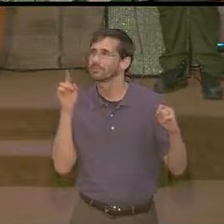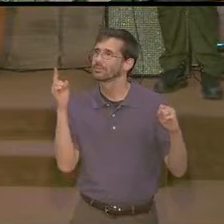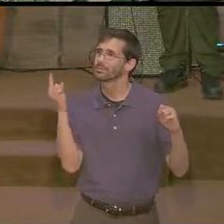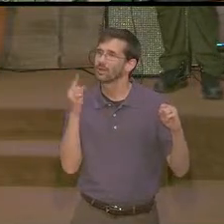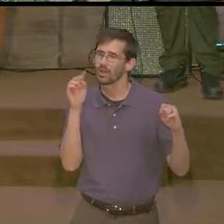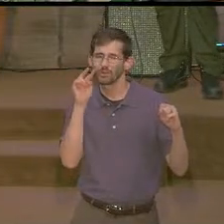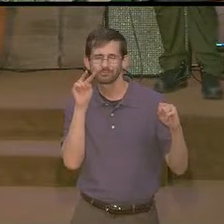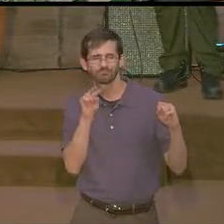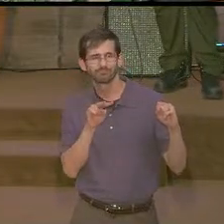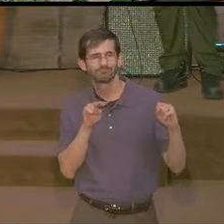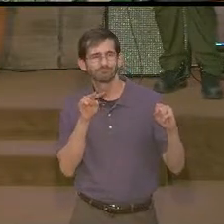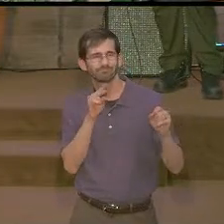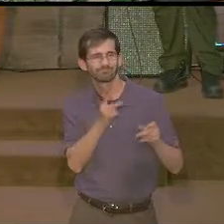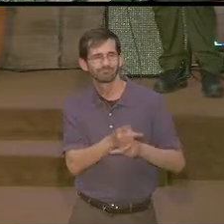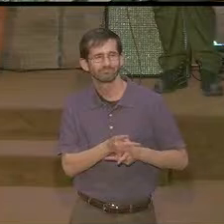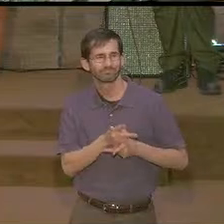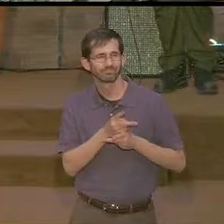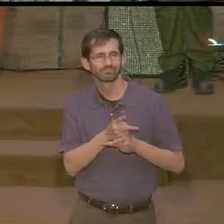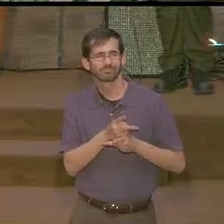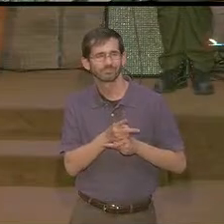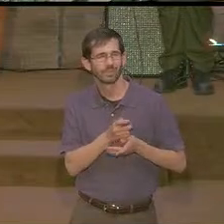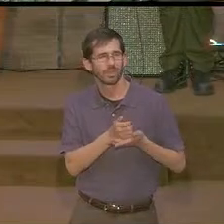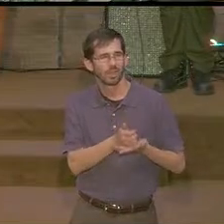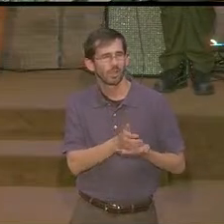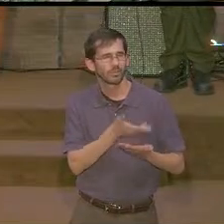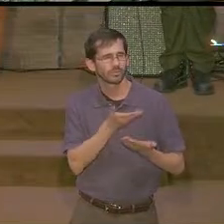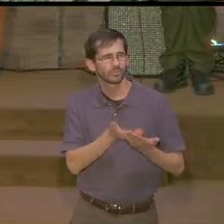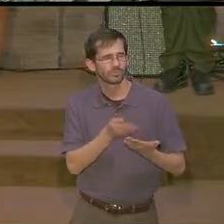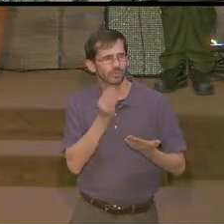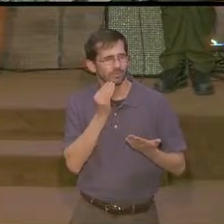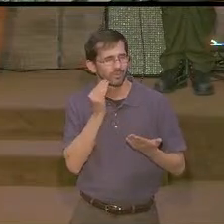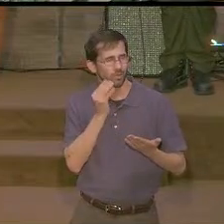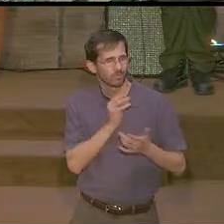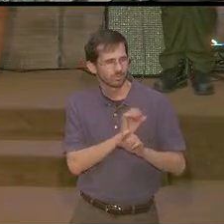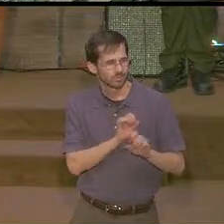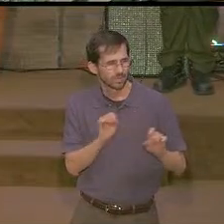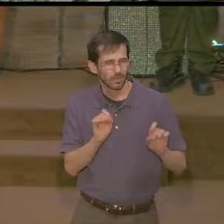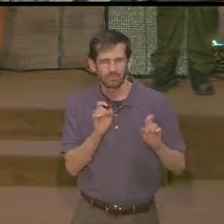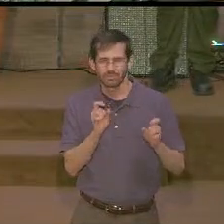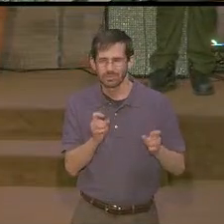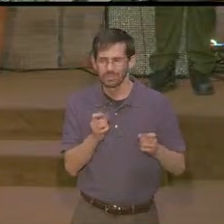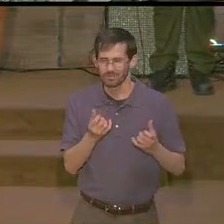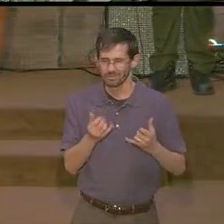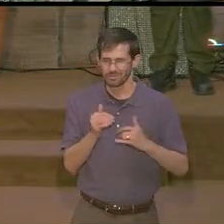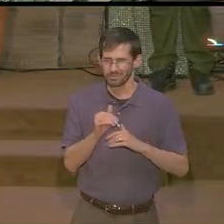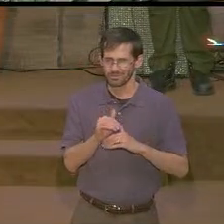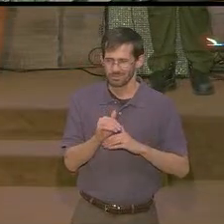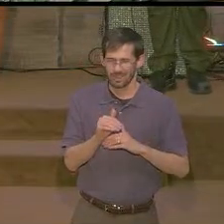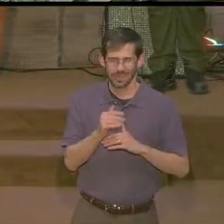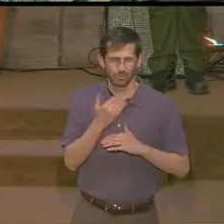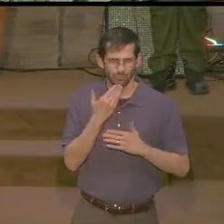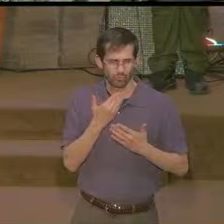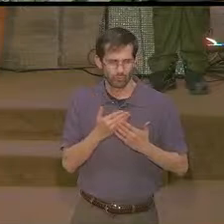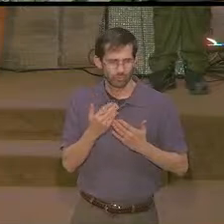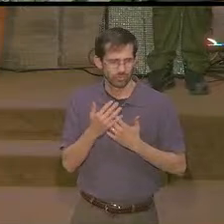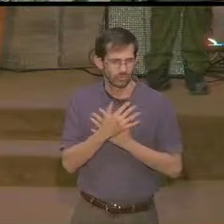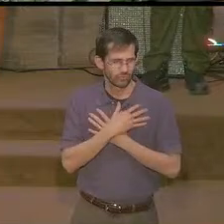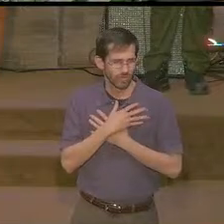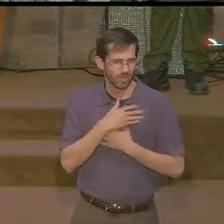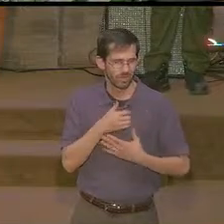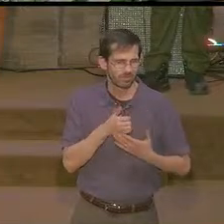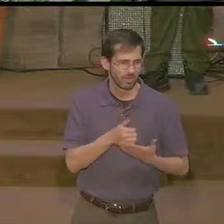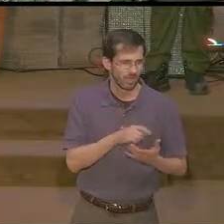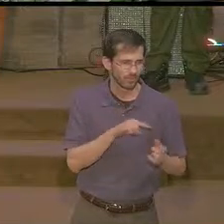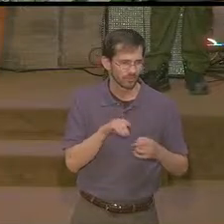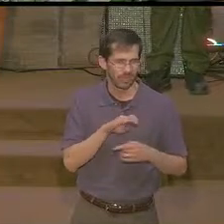sight, go with us, God. Take us home safely. Give us a good night's rest, God. Bring us back, Lord,